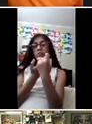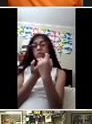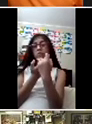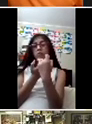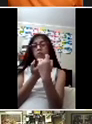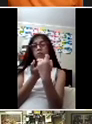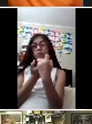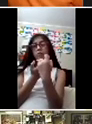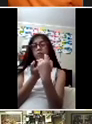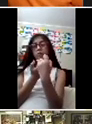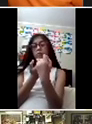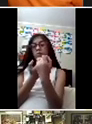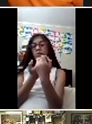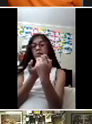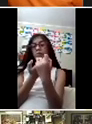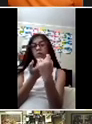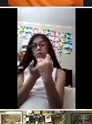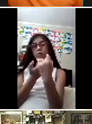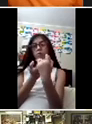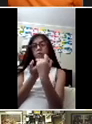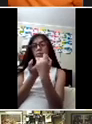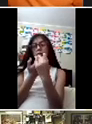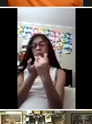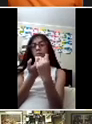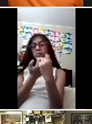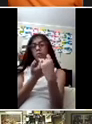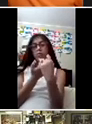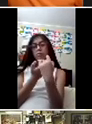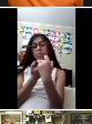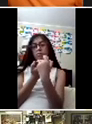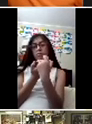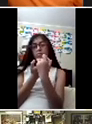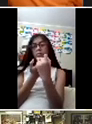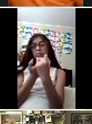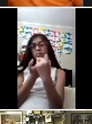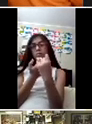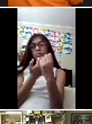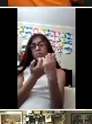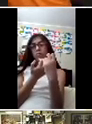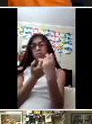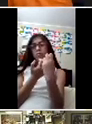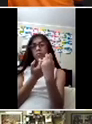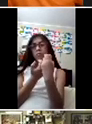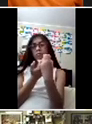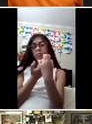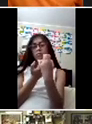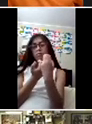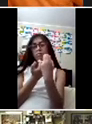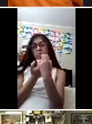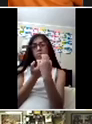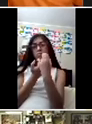Like today, what are some of the things we talked about? And I want everybody to say something.